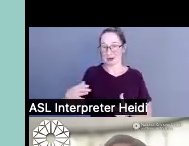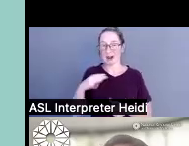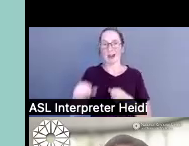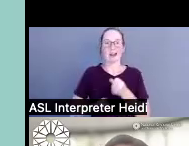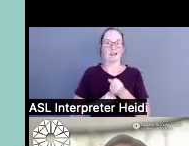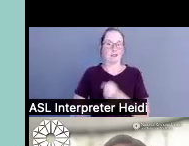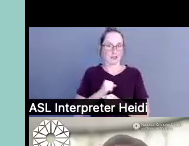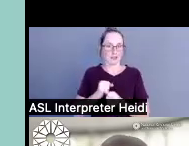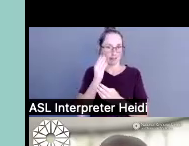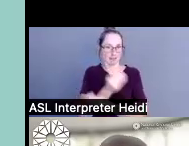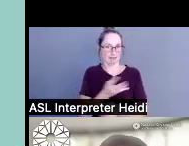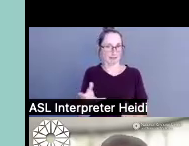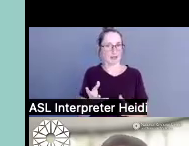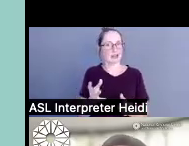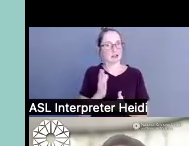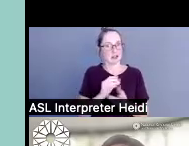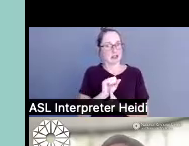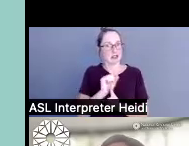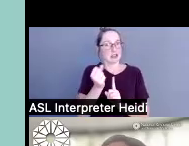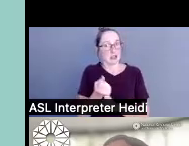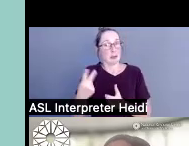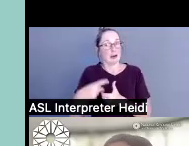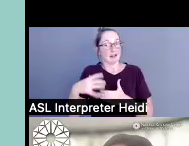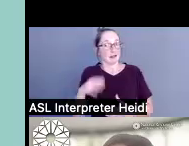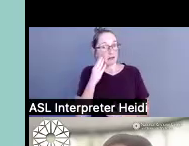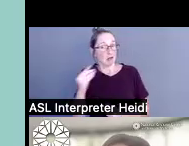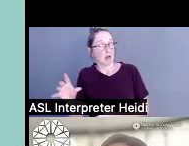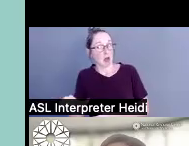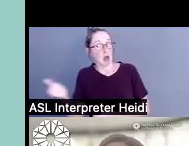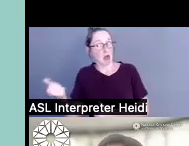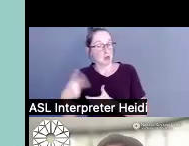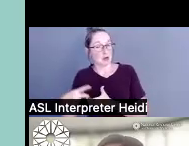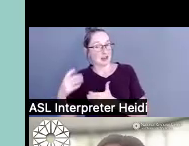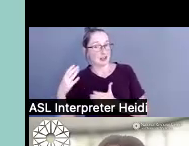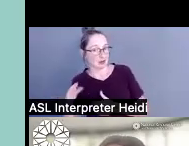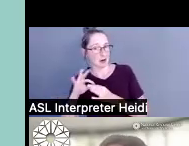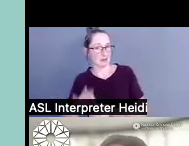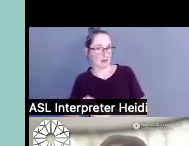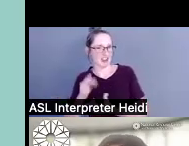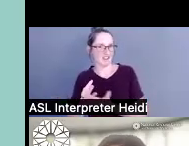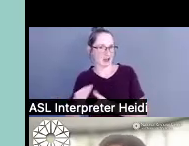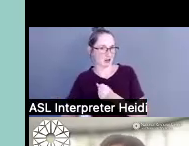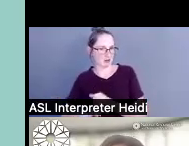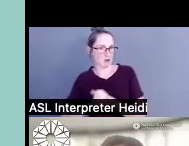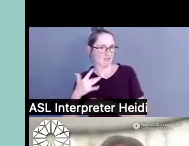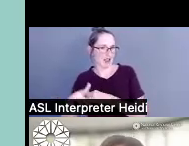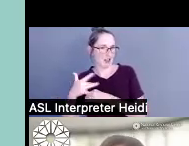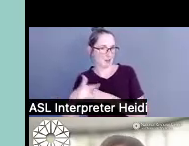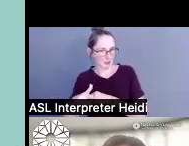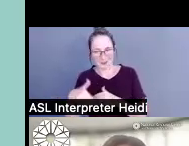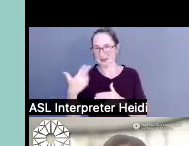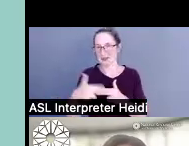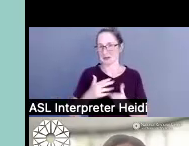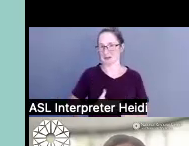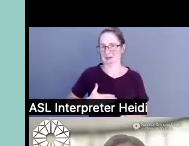advocates also noted that there were instances where participants informed other participants about the financial support available. Next slide,